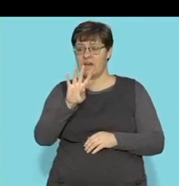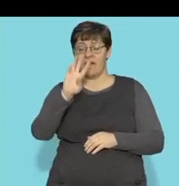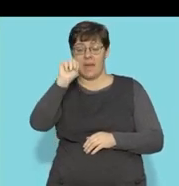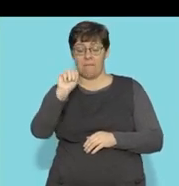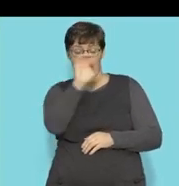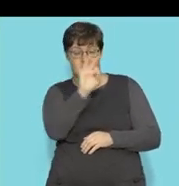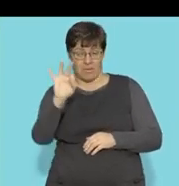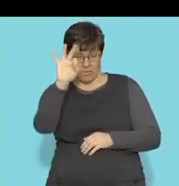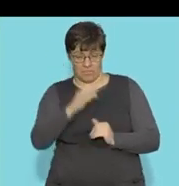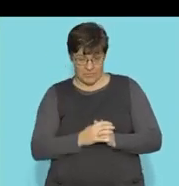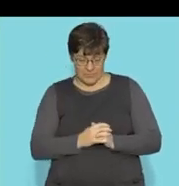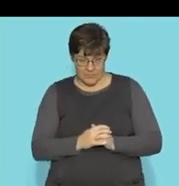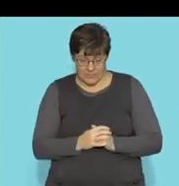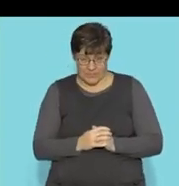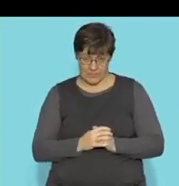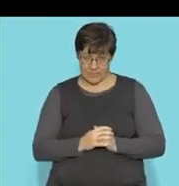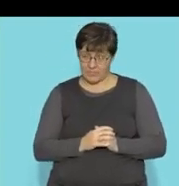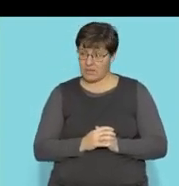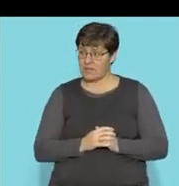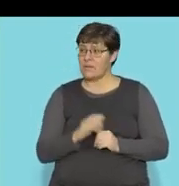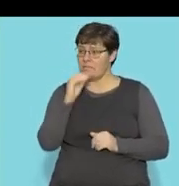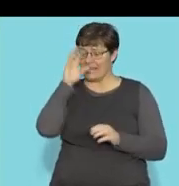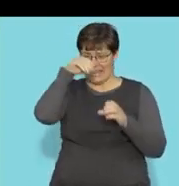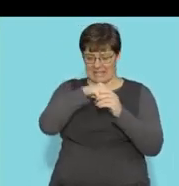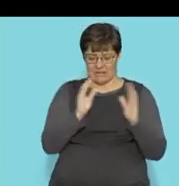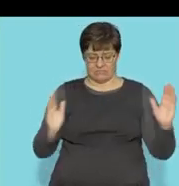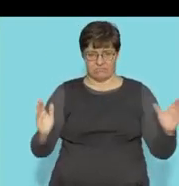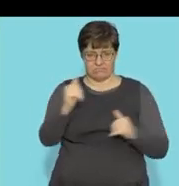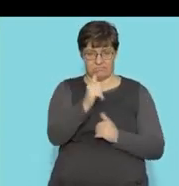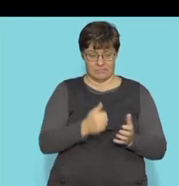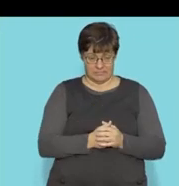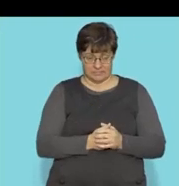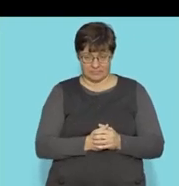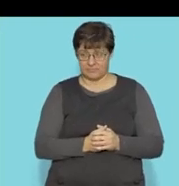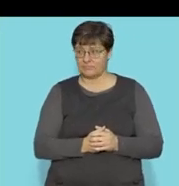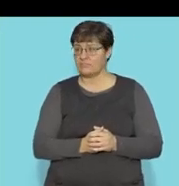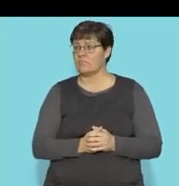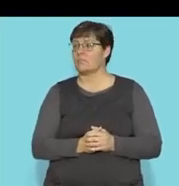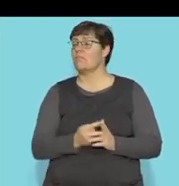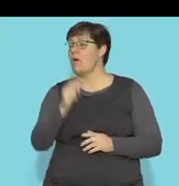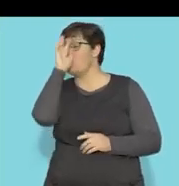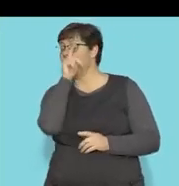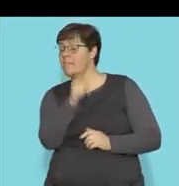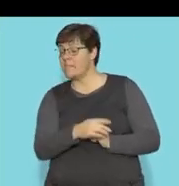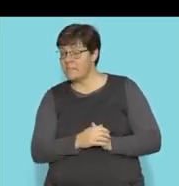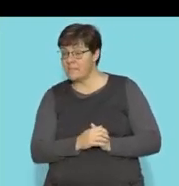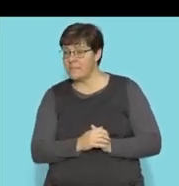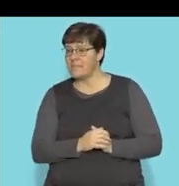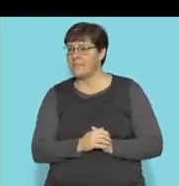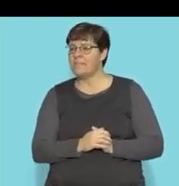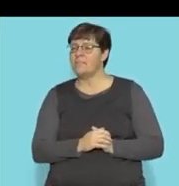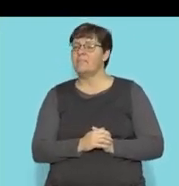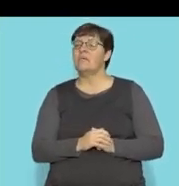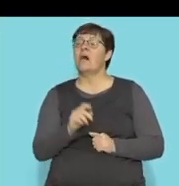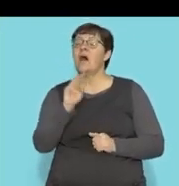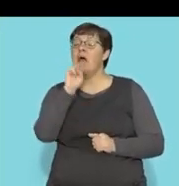capacity or a volume of 425 meters cubed. Also, just another reminder, please remember